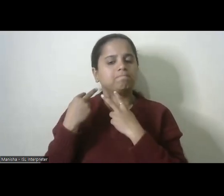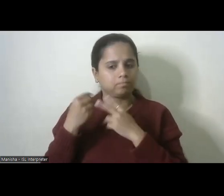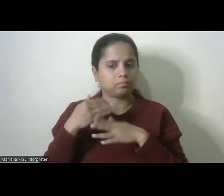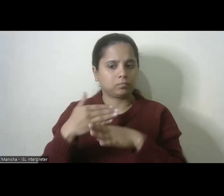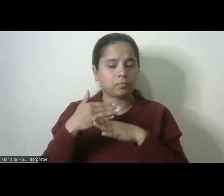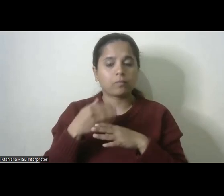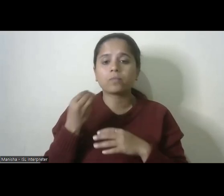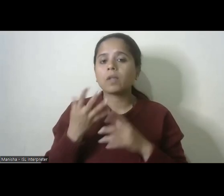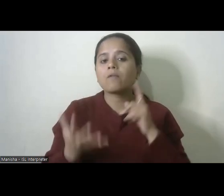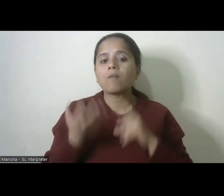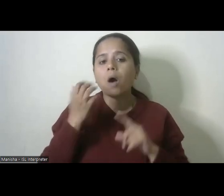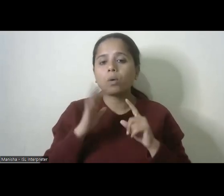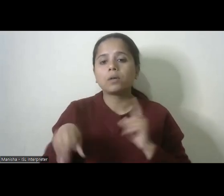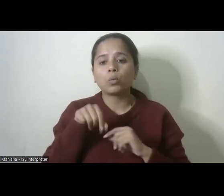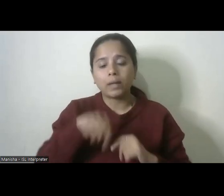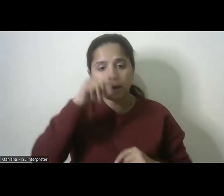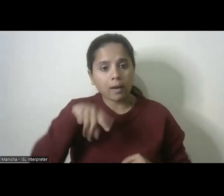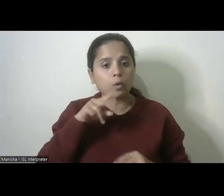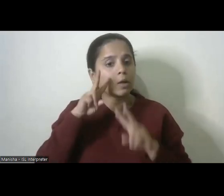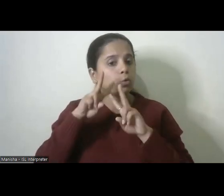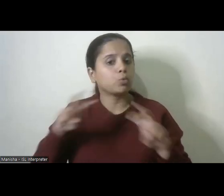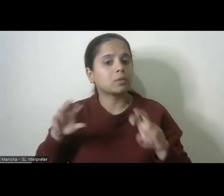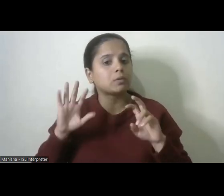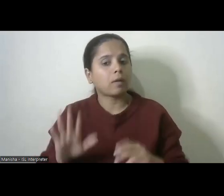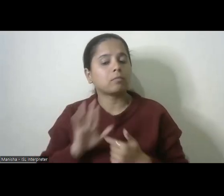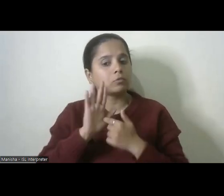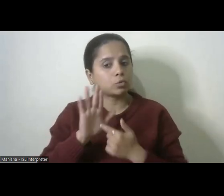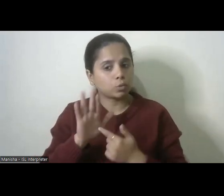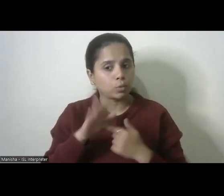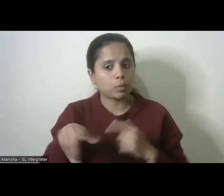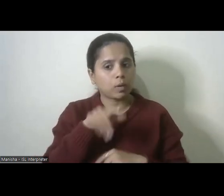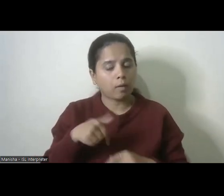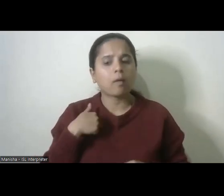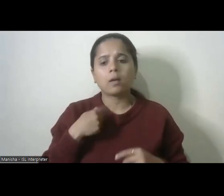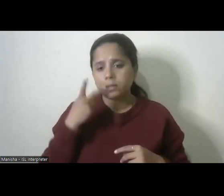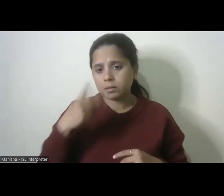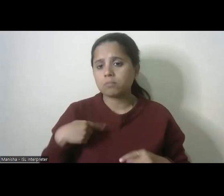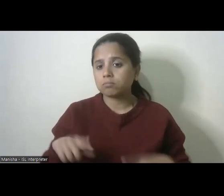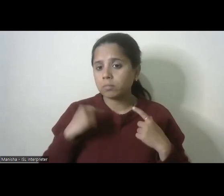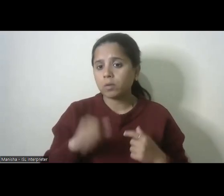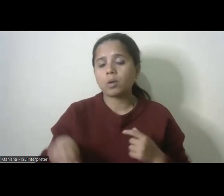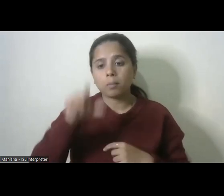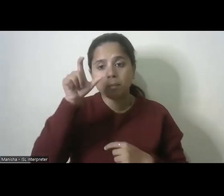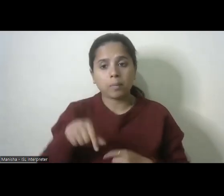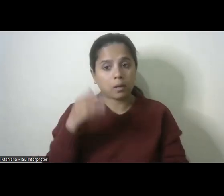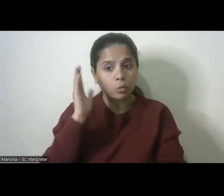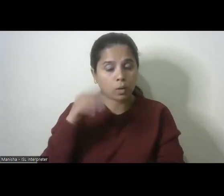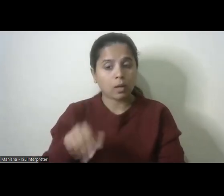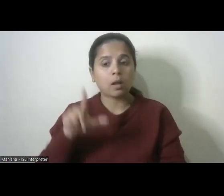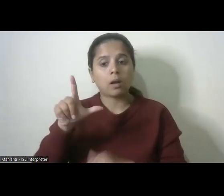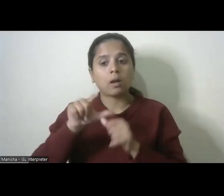on the findings of the nationwide research that I had led with Professor Jens Lerke at